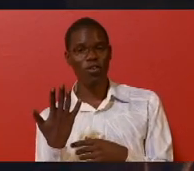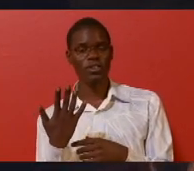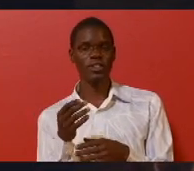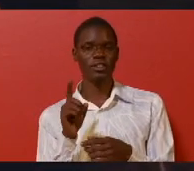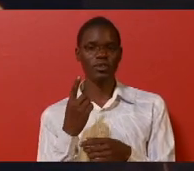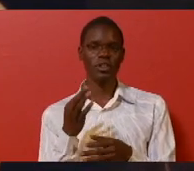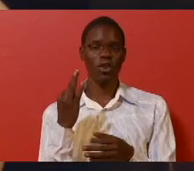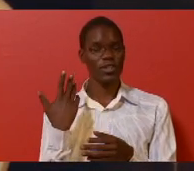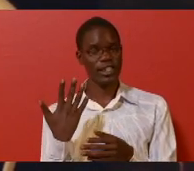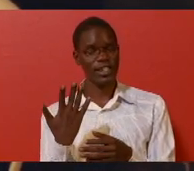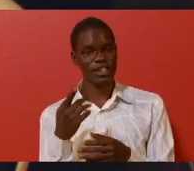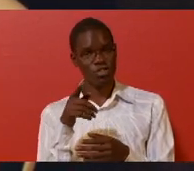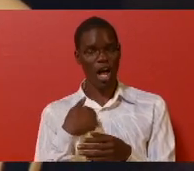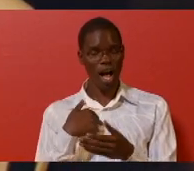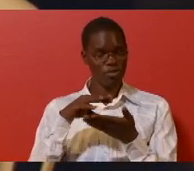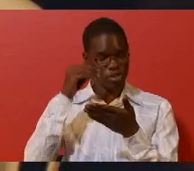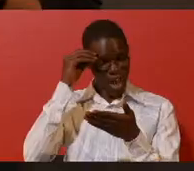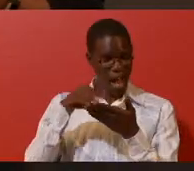You have to learn to